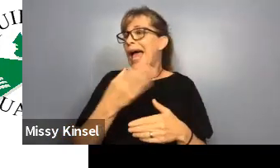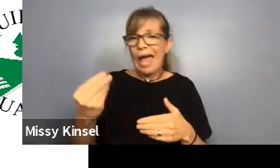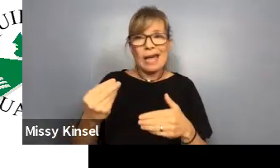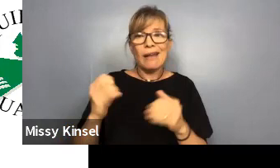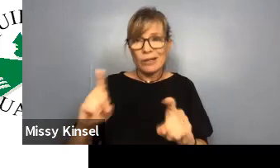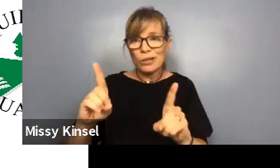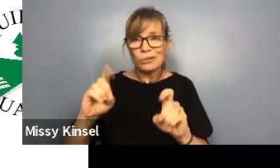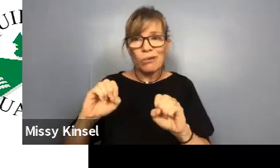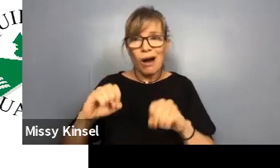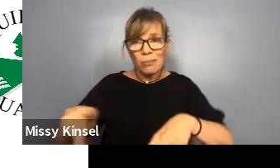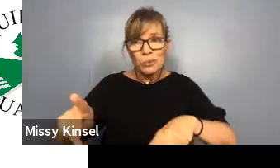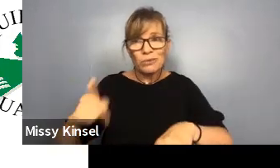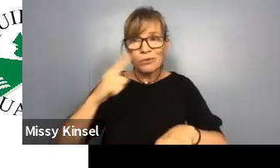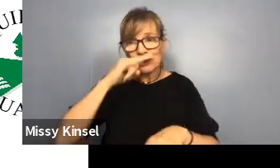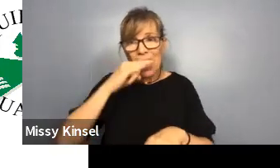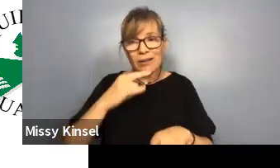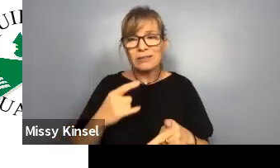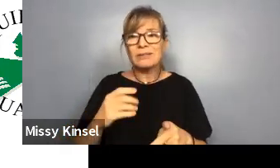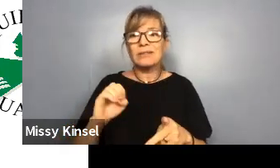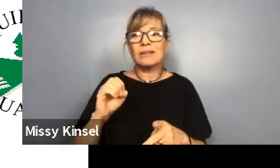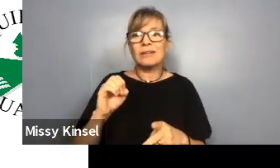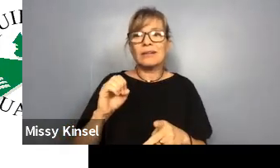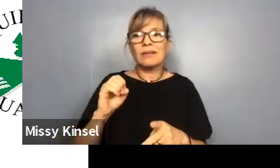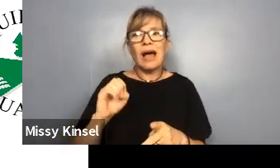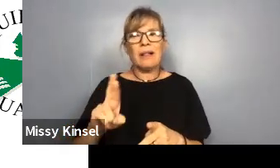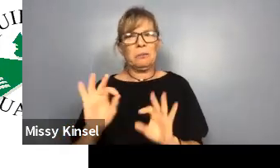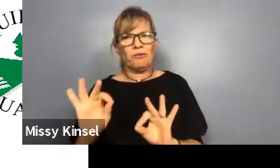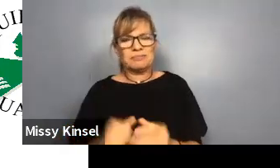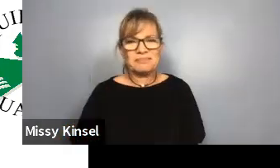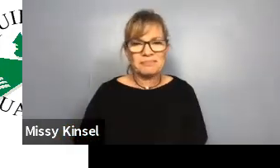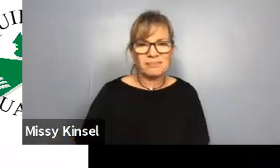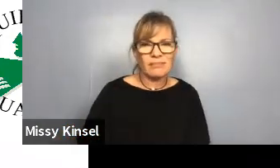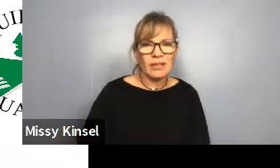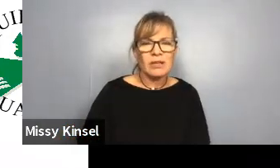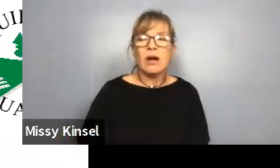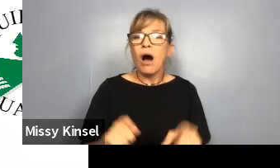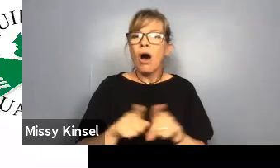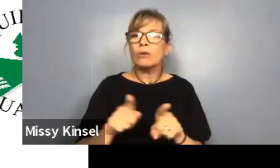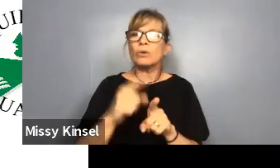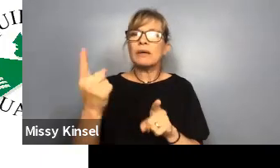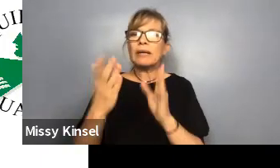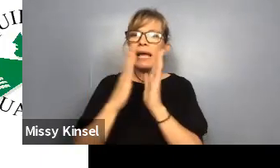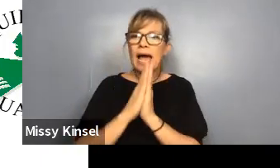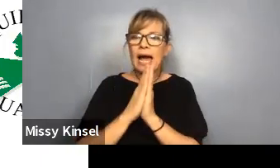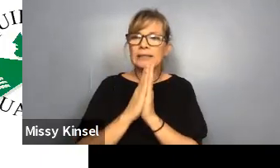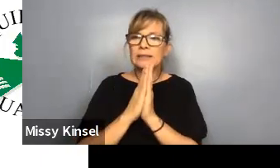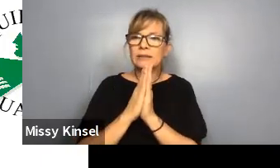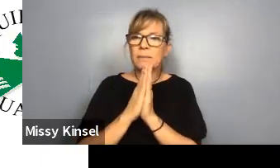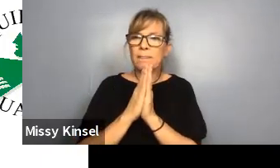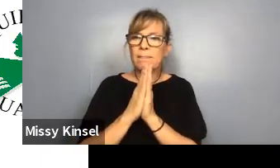educational opportunities for your child. So yeah, Eleanor answered that great. We also got a question,